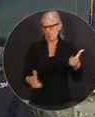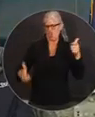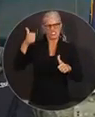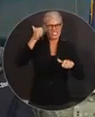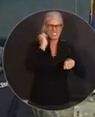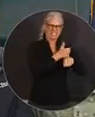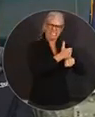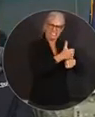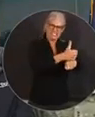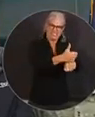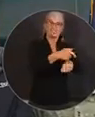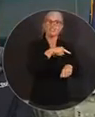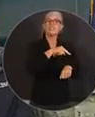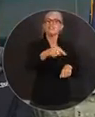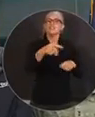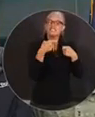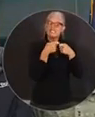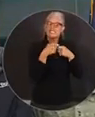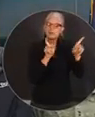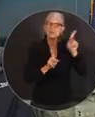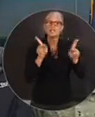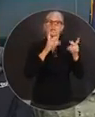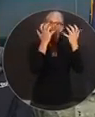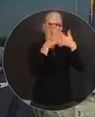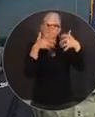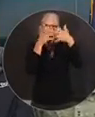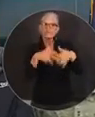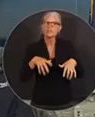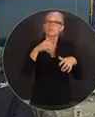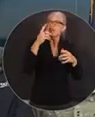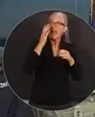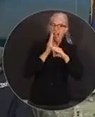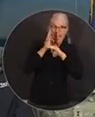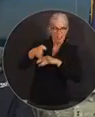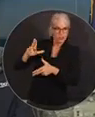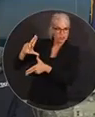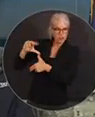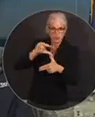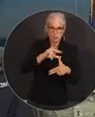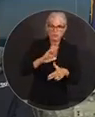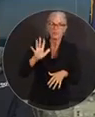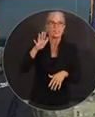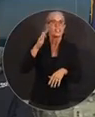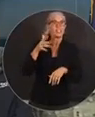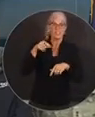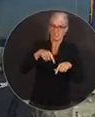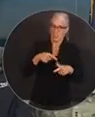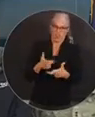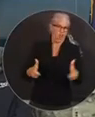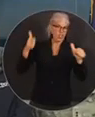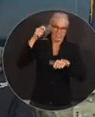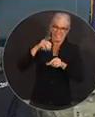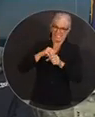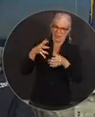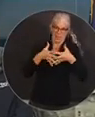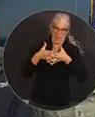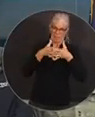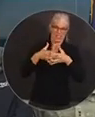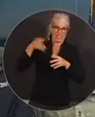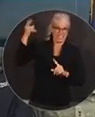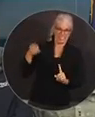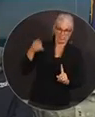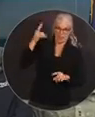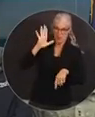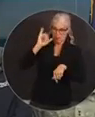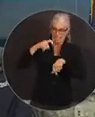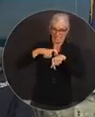workers and linemen in advance of the storm any time in American history. We will have in Florida, by the time the storm